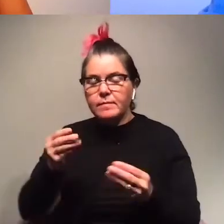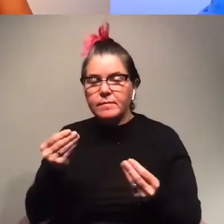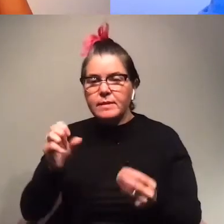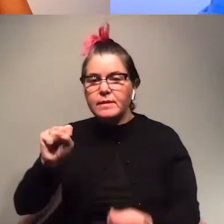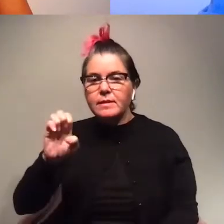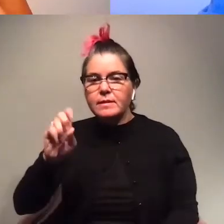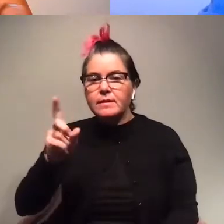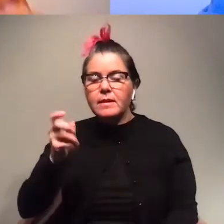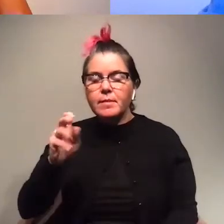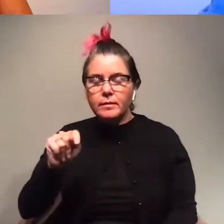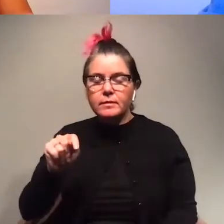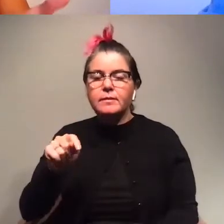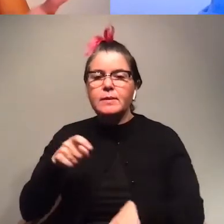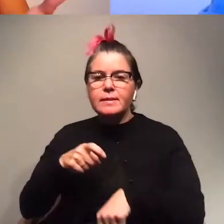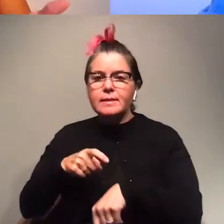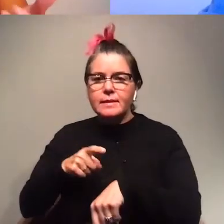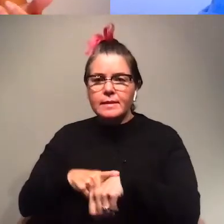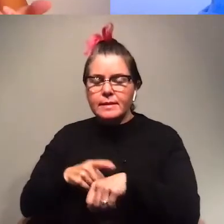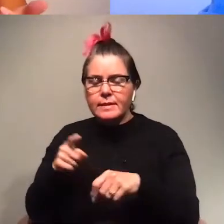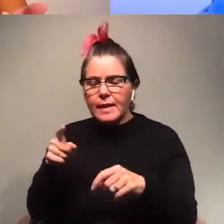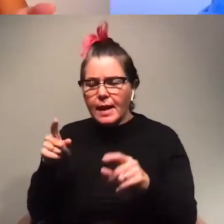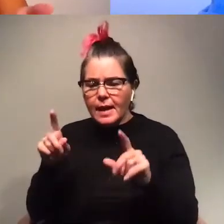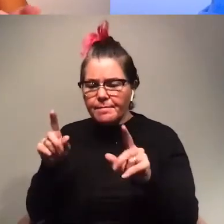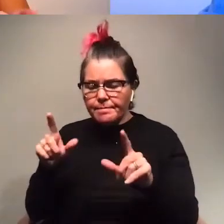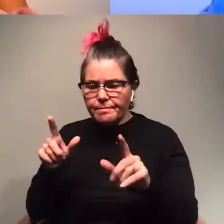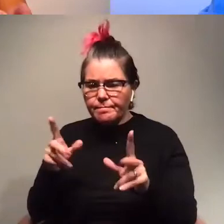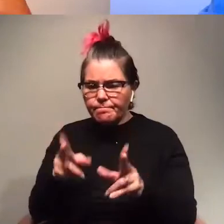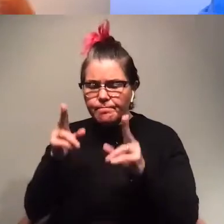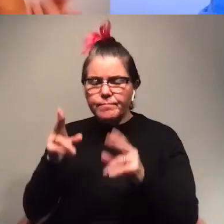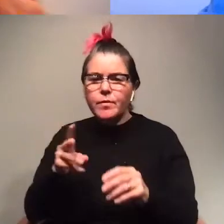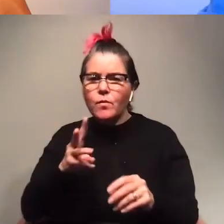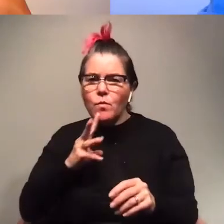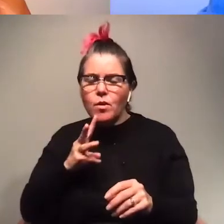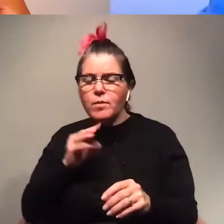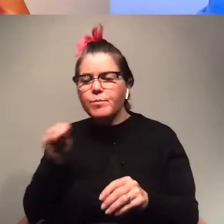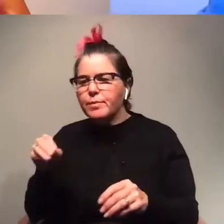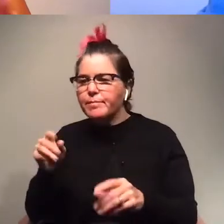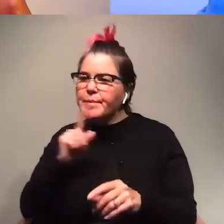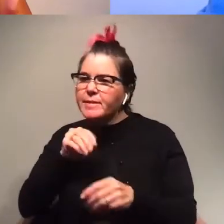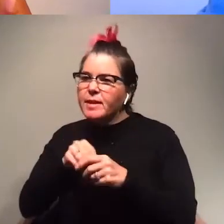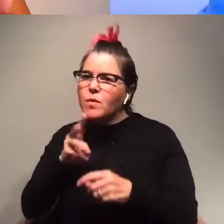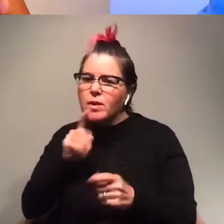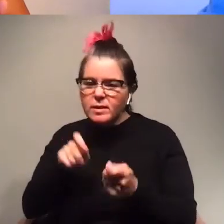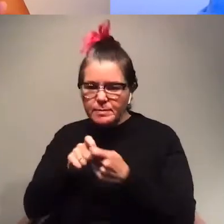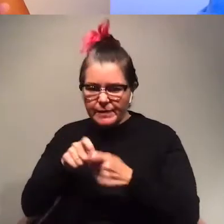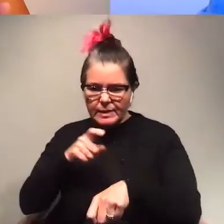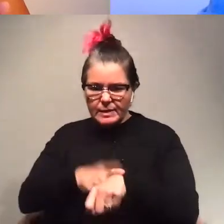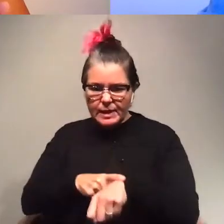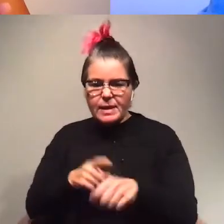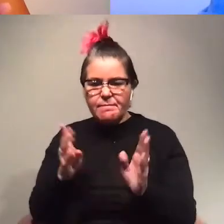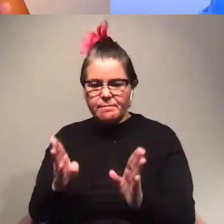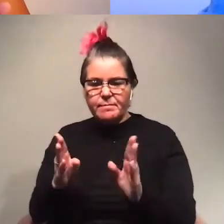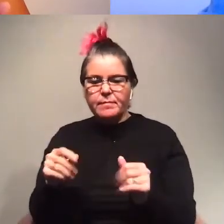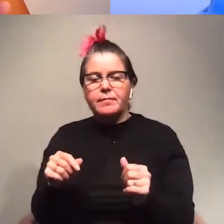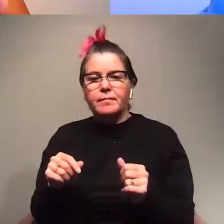time point of my water leachates. Like I'll put plastic in water for a certain amount of time, so I need to take a small portion of that